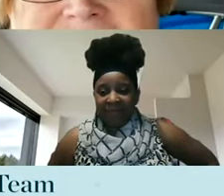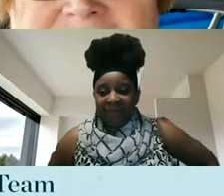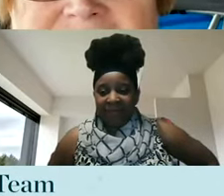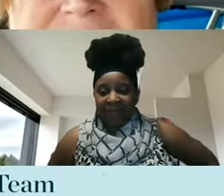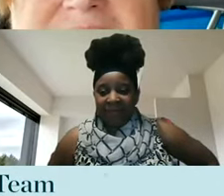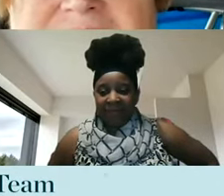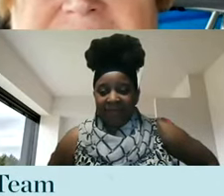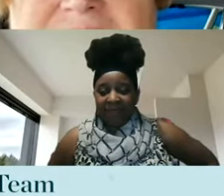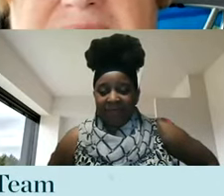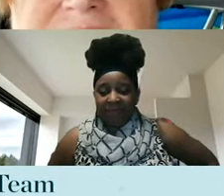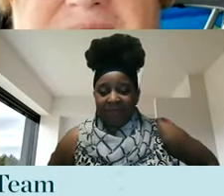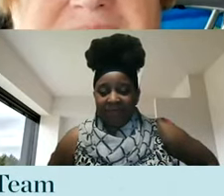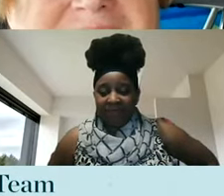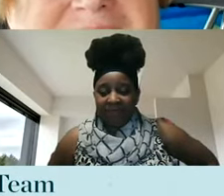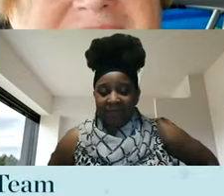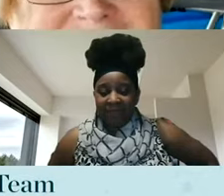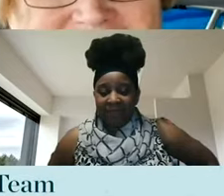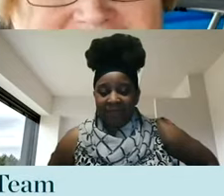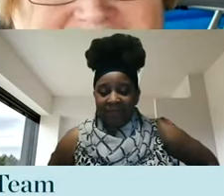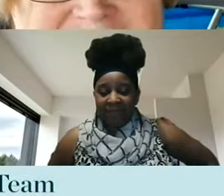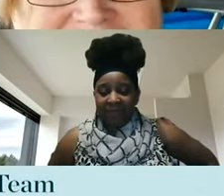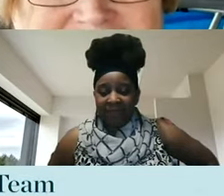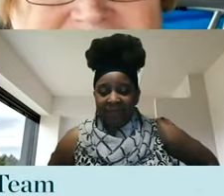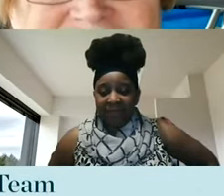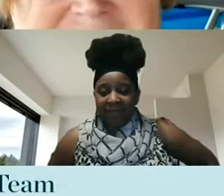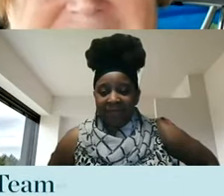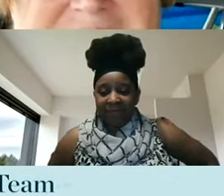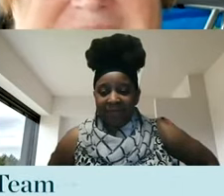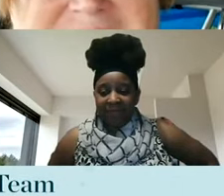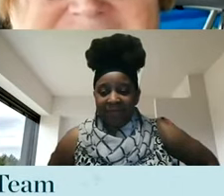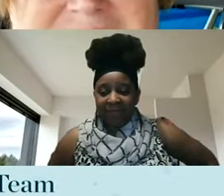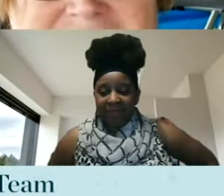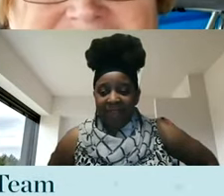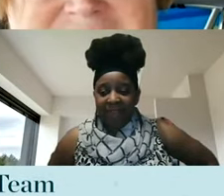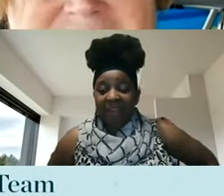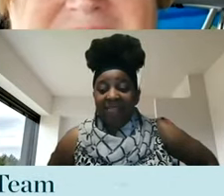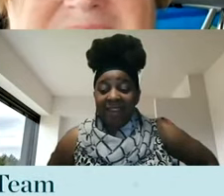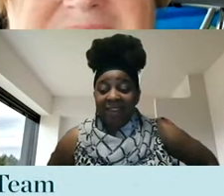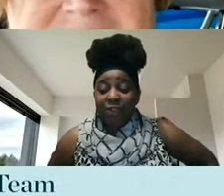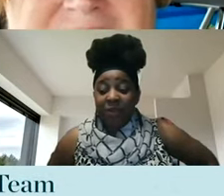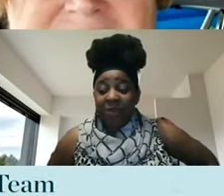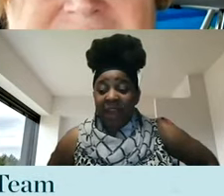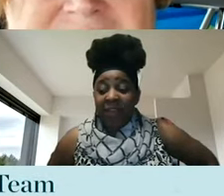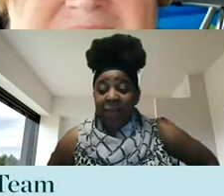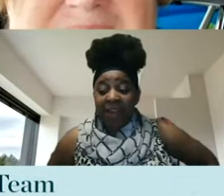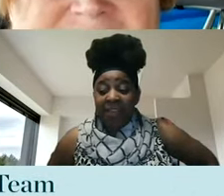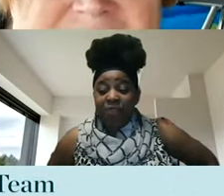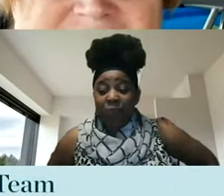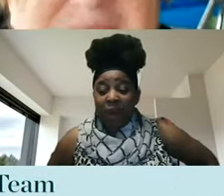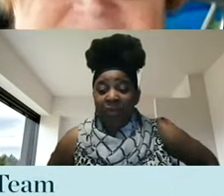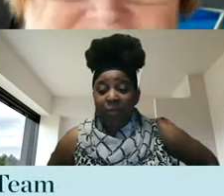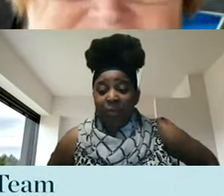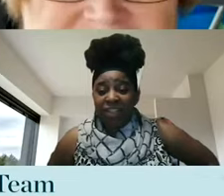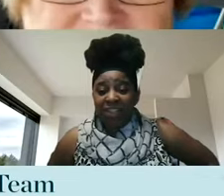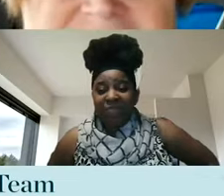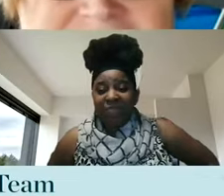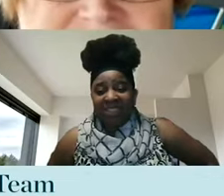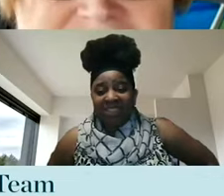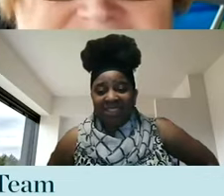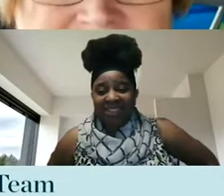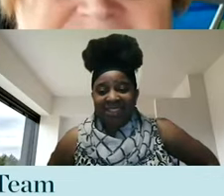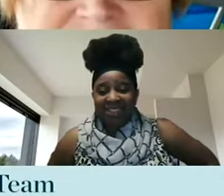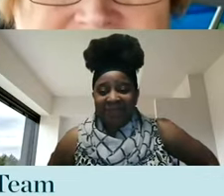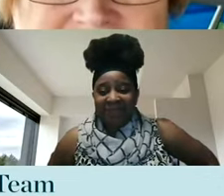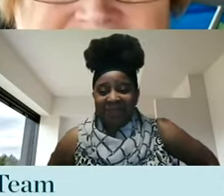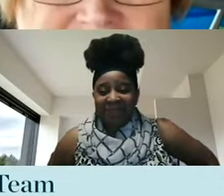different centers of energy and daring. Those ripples build a current. That can sweep down the mightiest wall of oppression